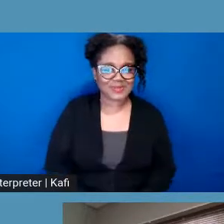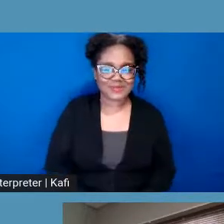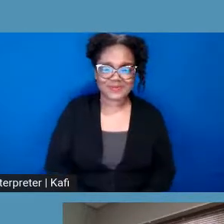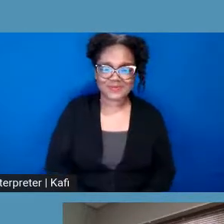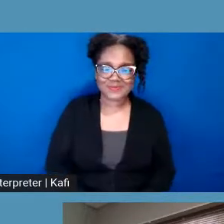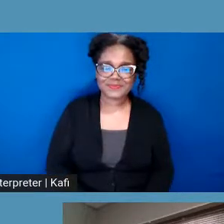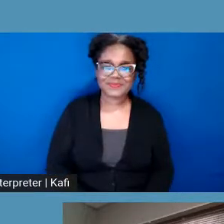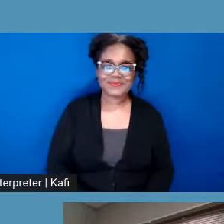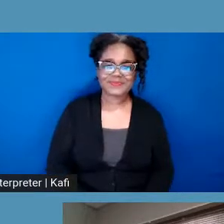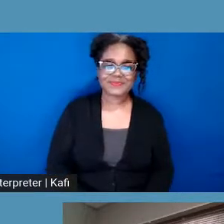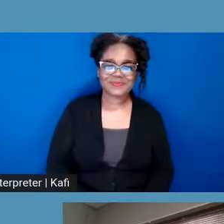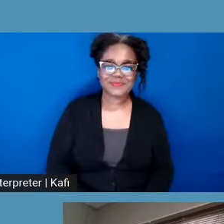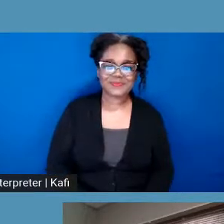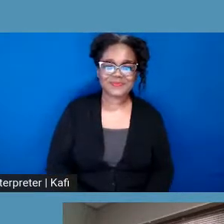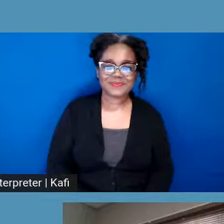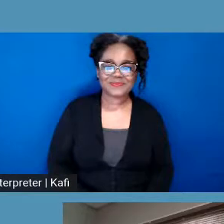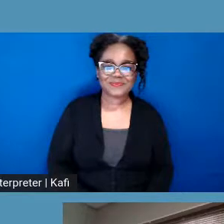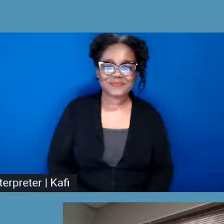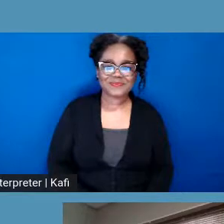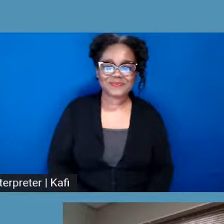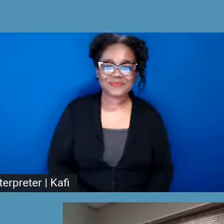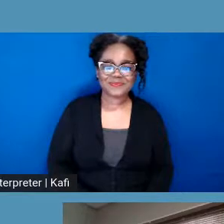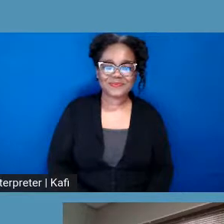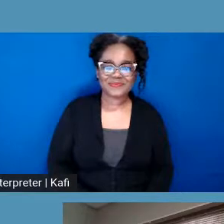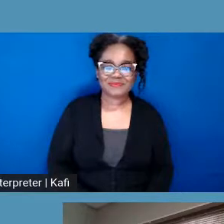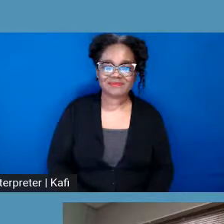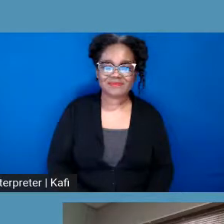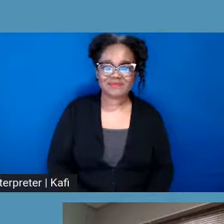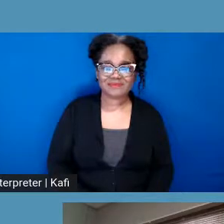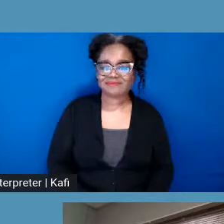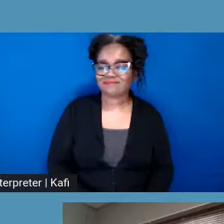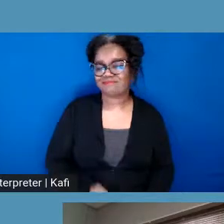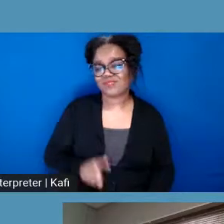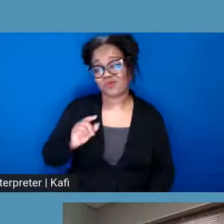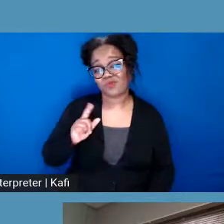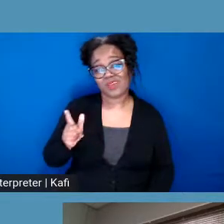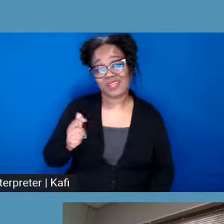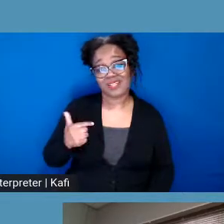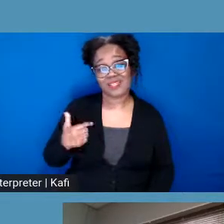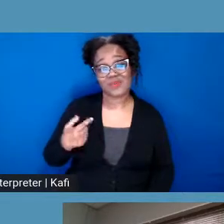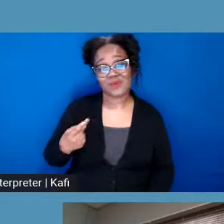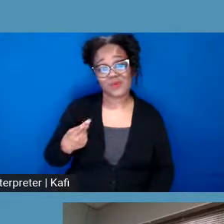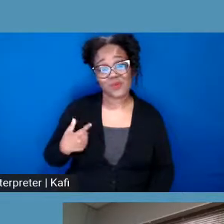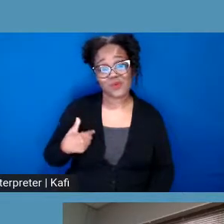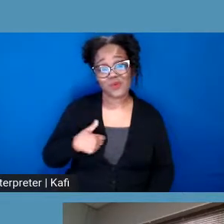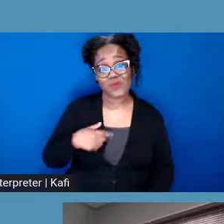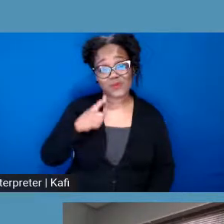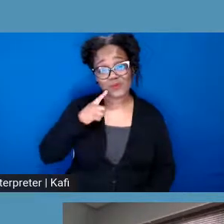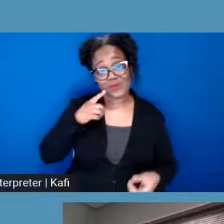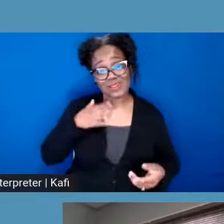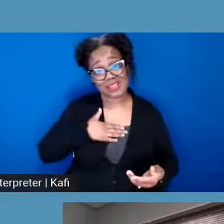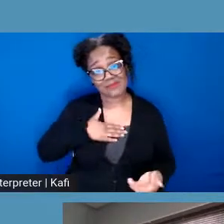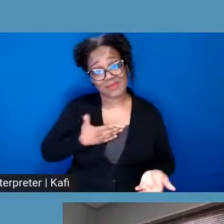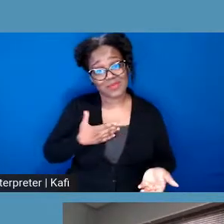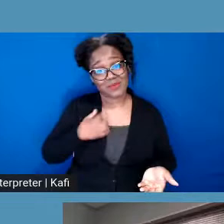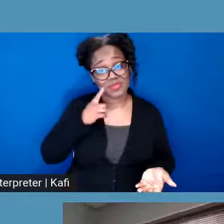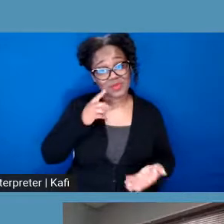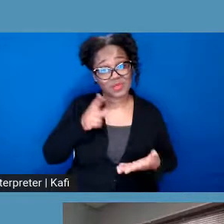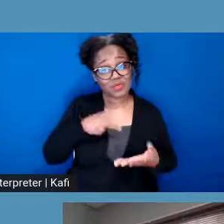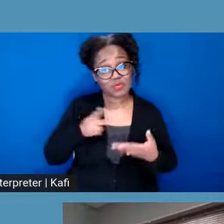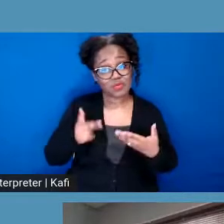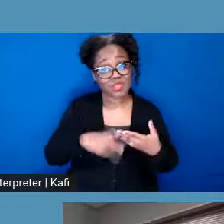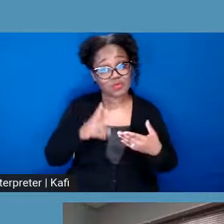Well, we'll admit that we thought our project was going to be shorter. We thought we would end a lot earlier, and a lot